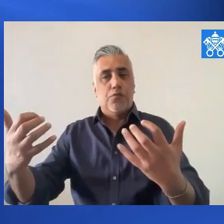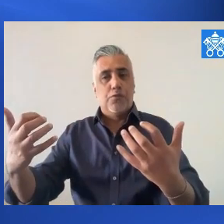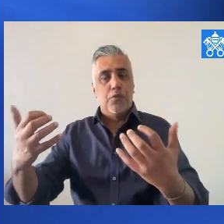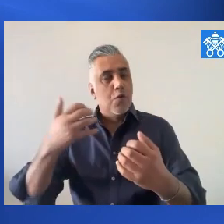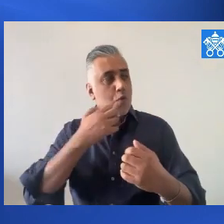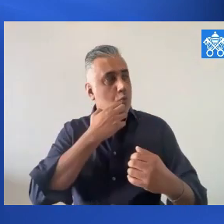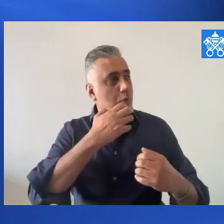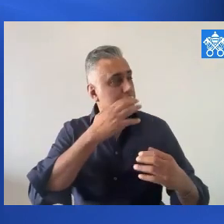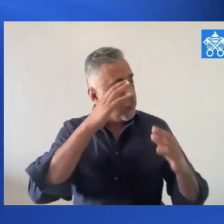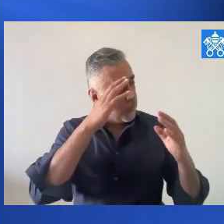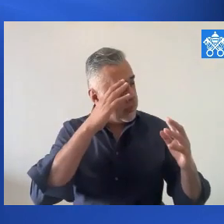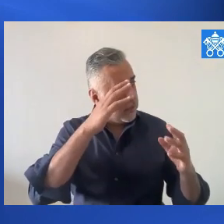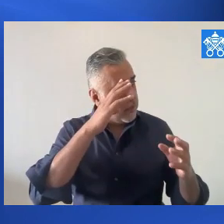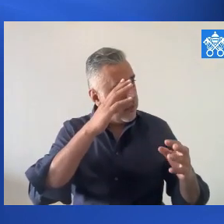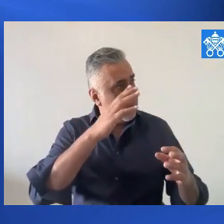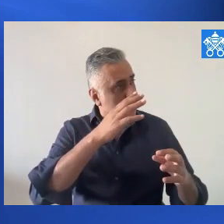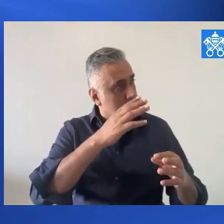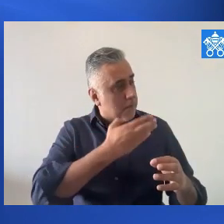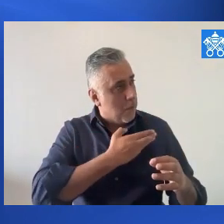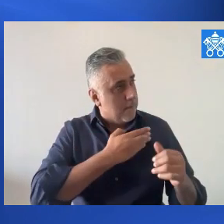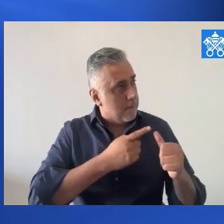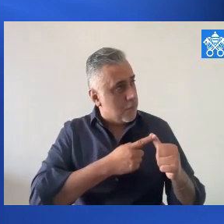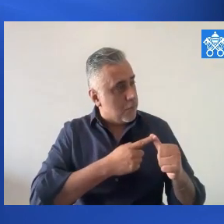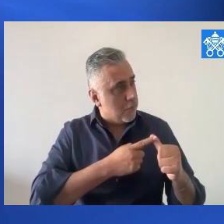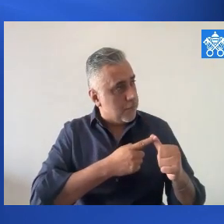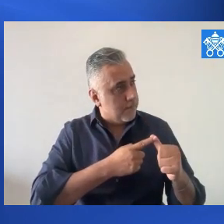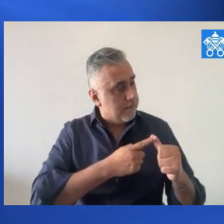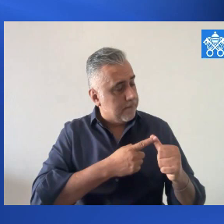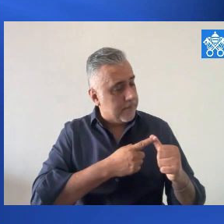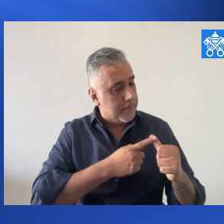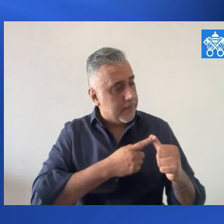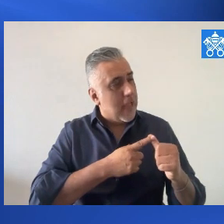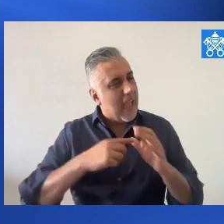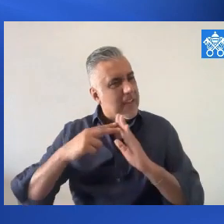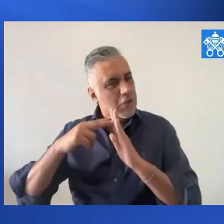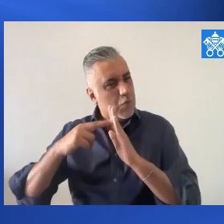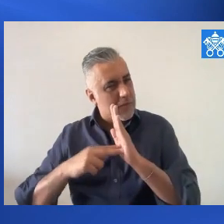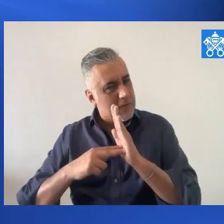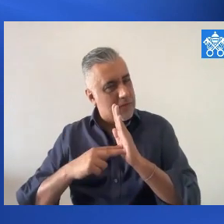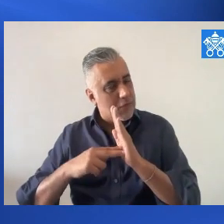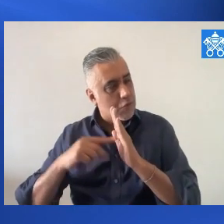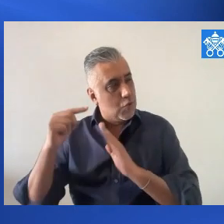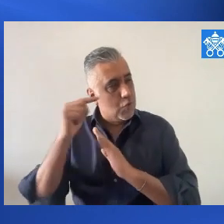French-speaking faithful who warmly greet Pope Francis, and the reader is